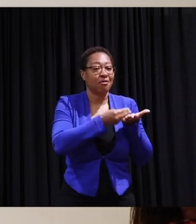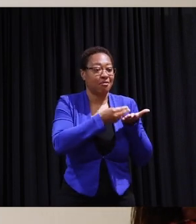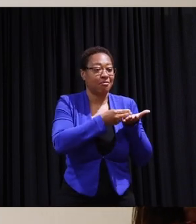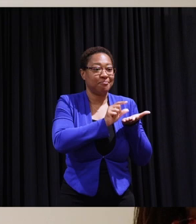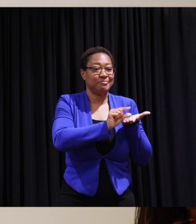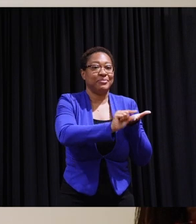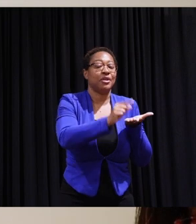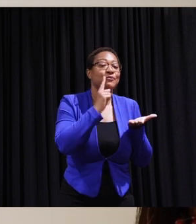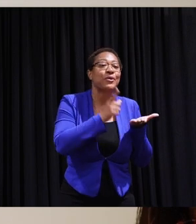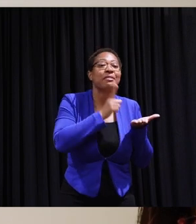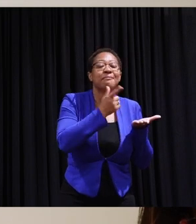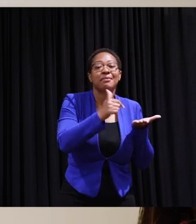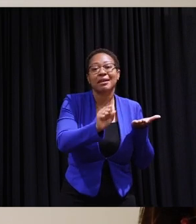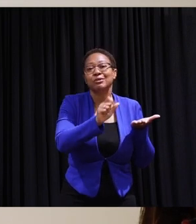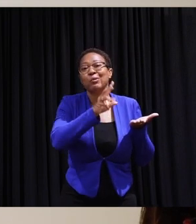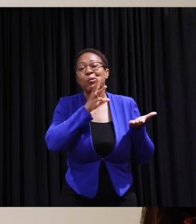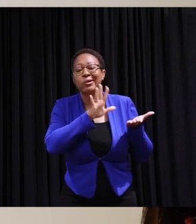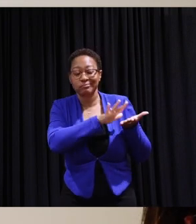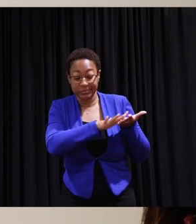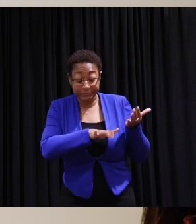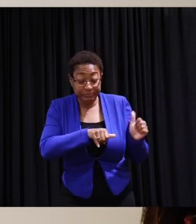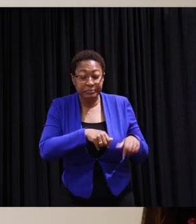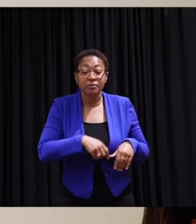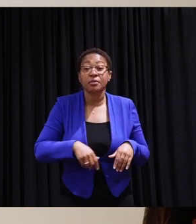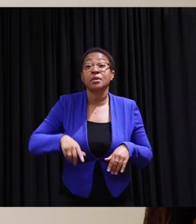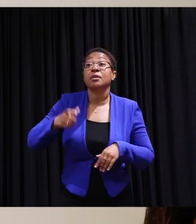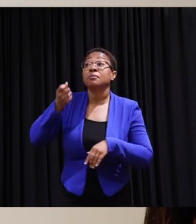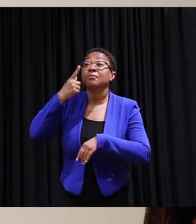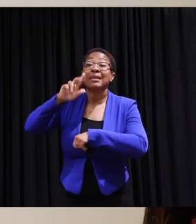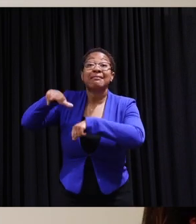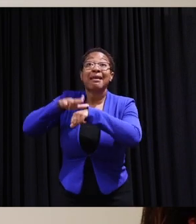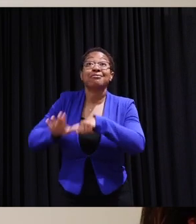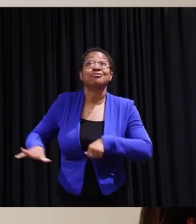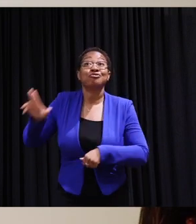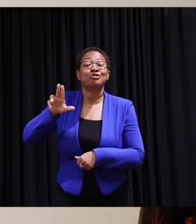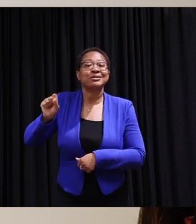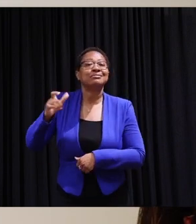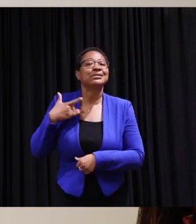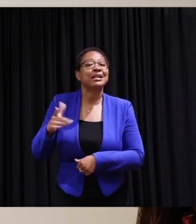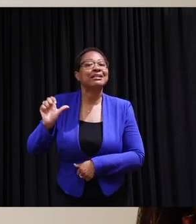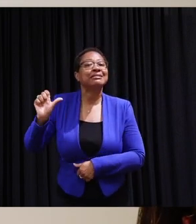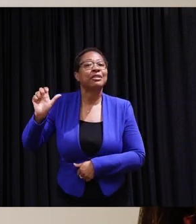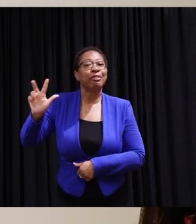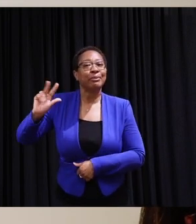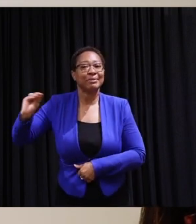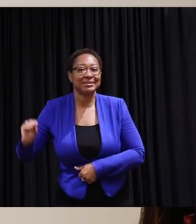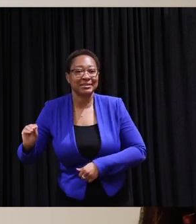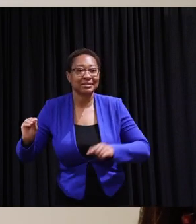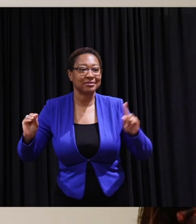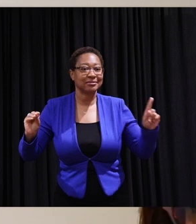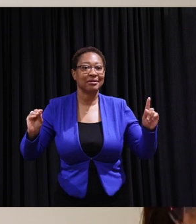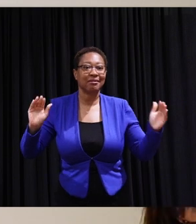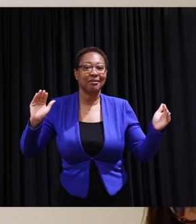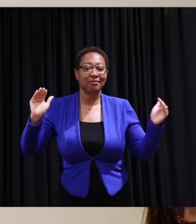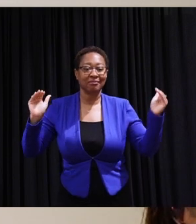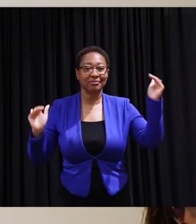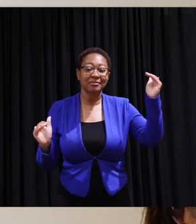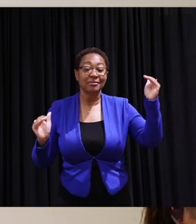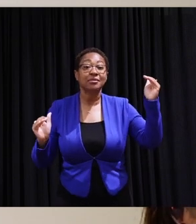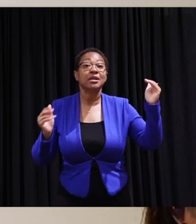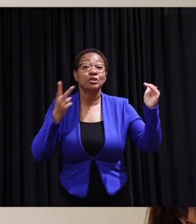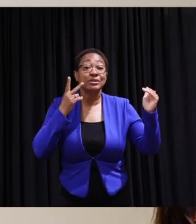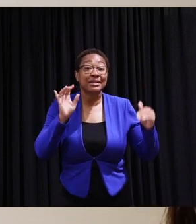utility bills. Nationally, the median is 3%. So now if I'm spending on a low income as it